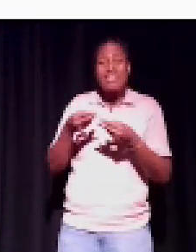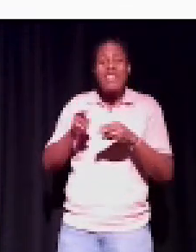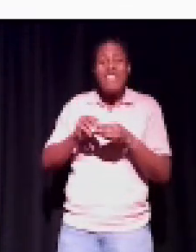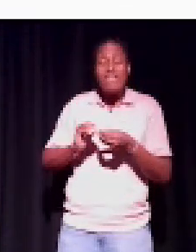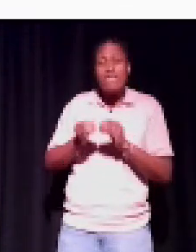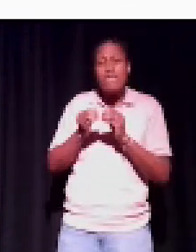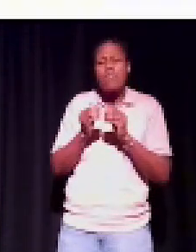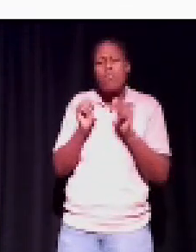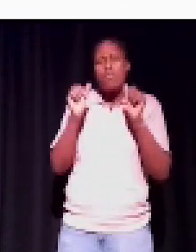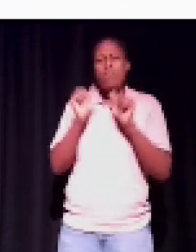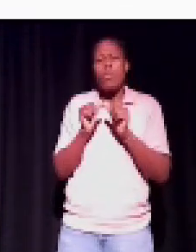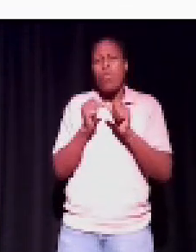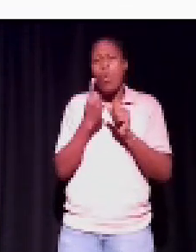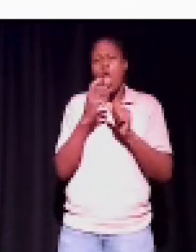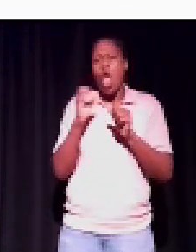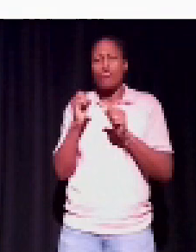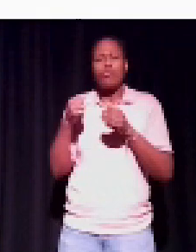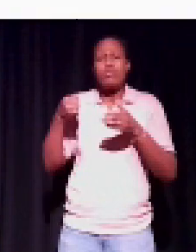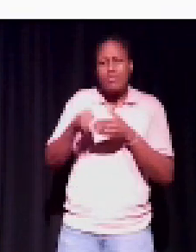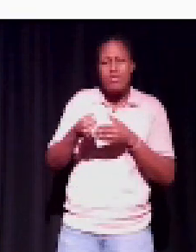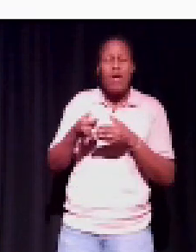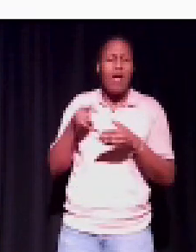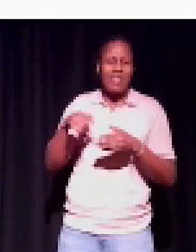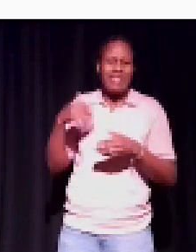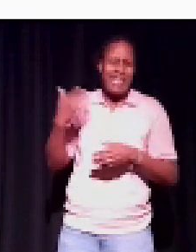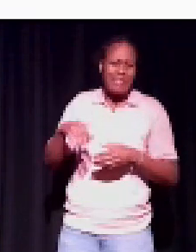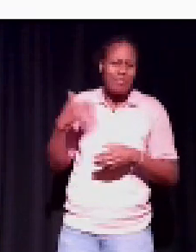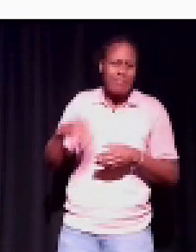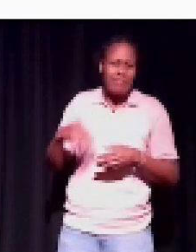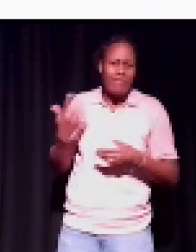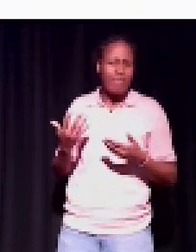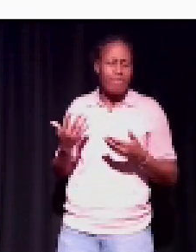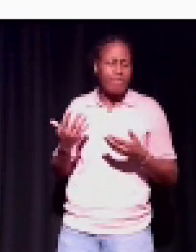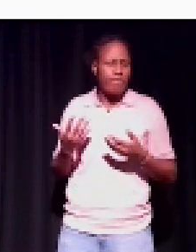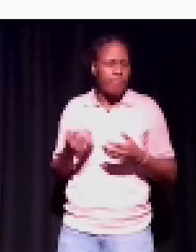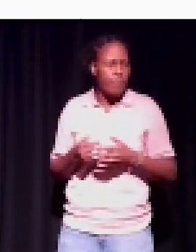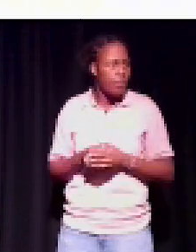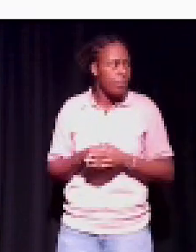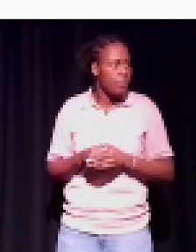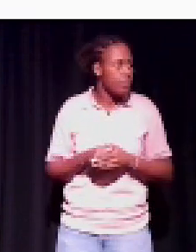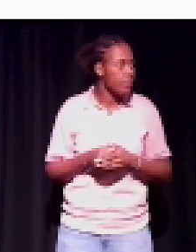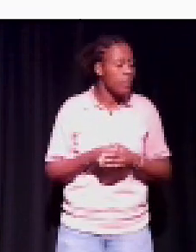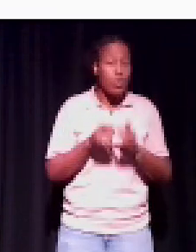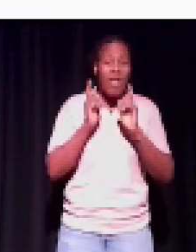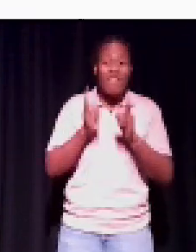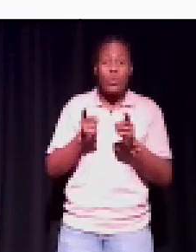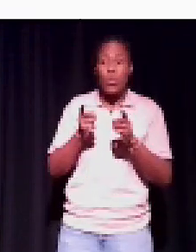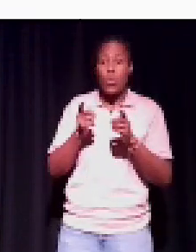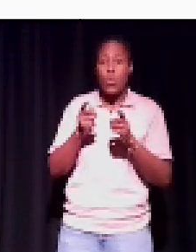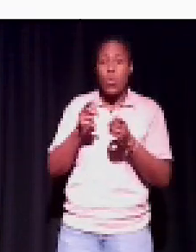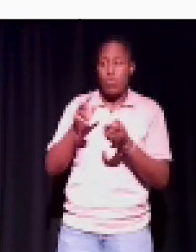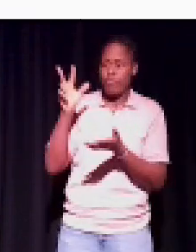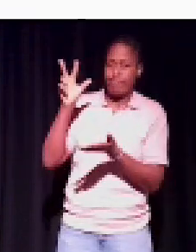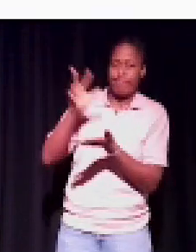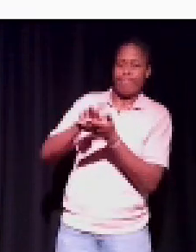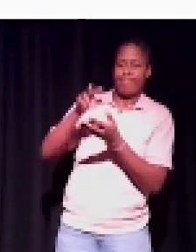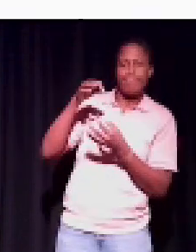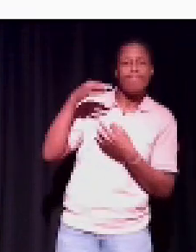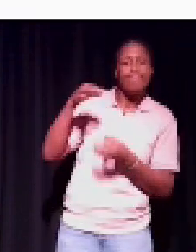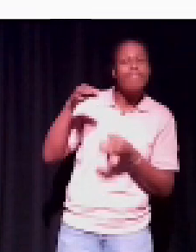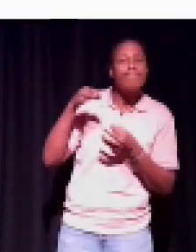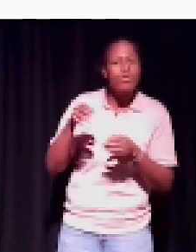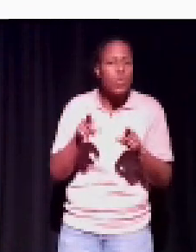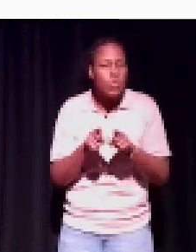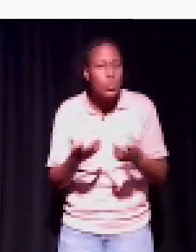it's a really expensive way to make plastic parts. These things have to be certified for sale. So I'm not criticizing